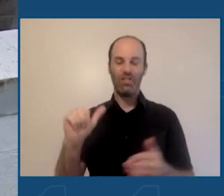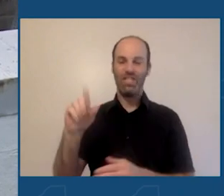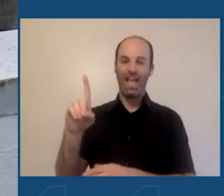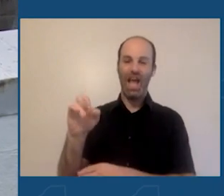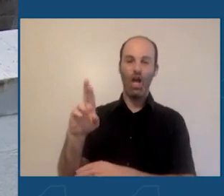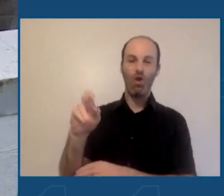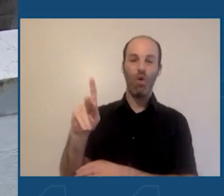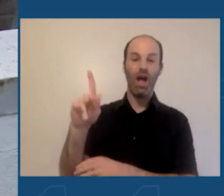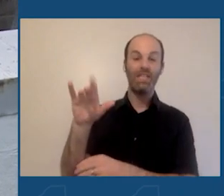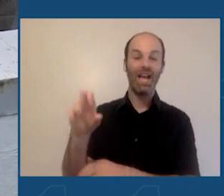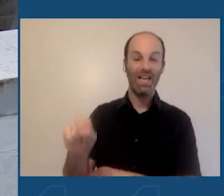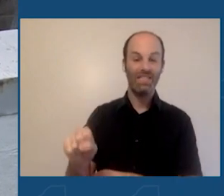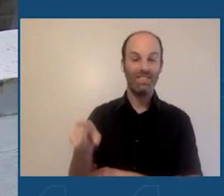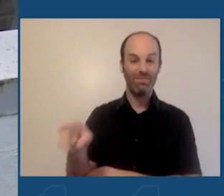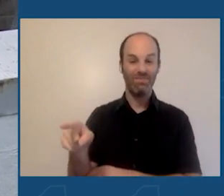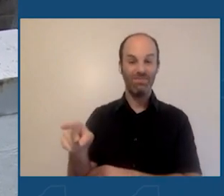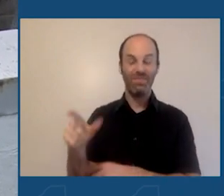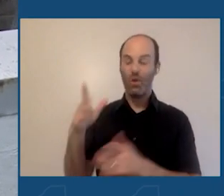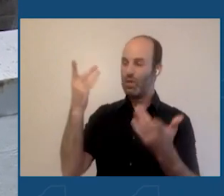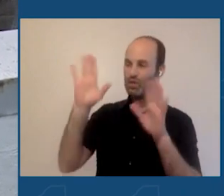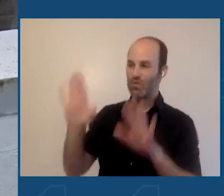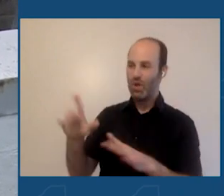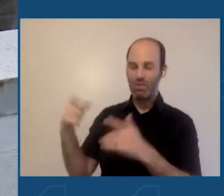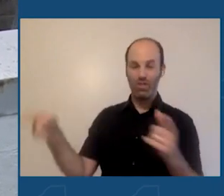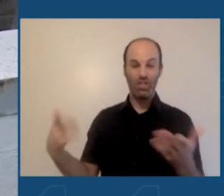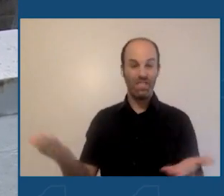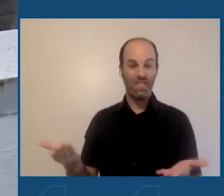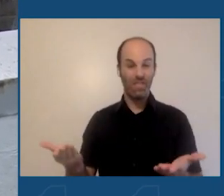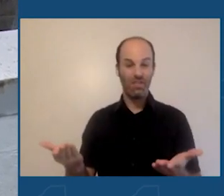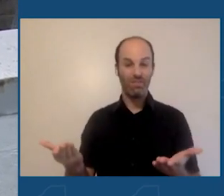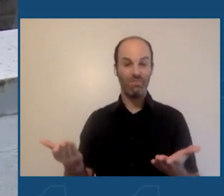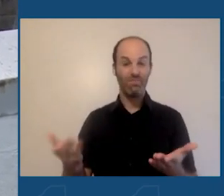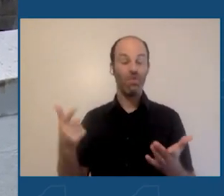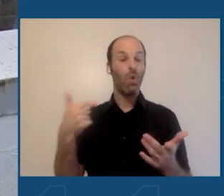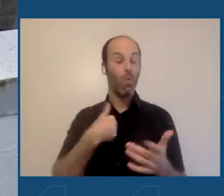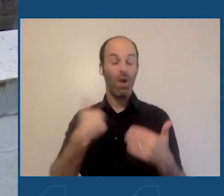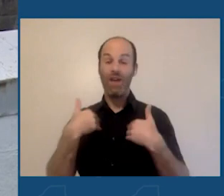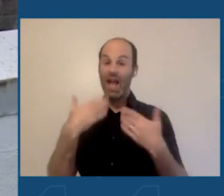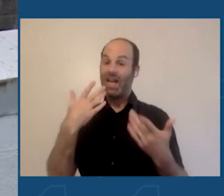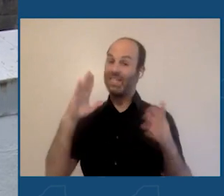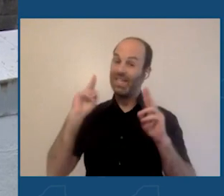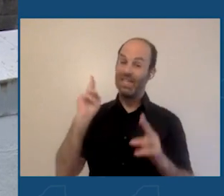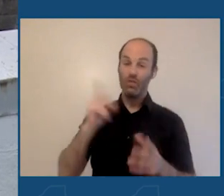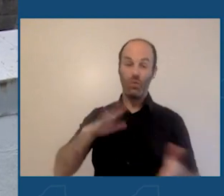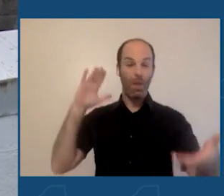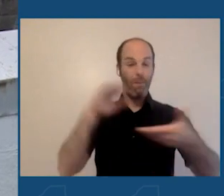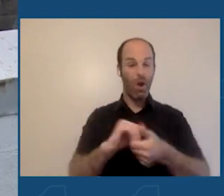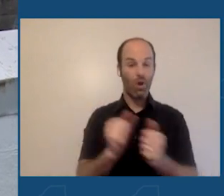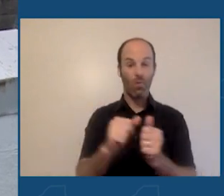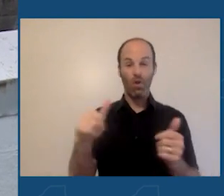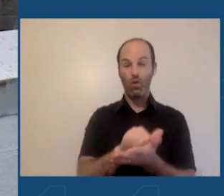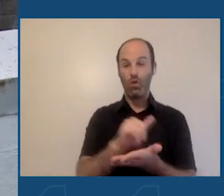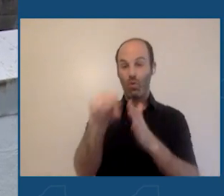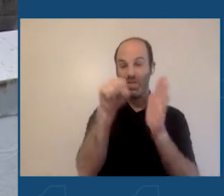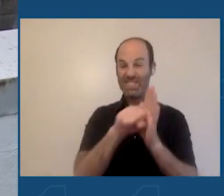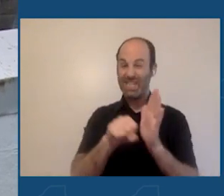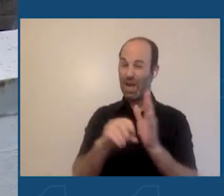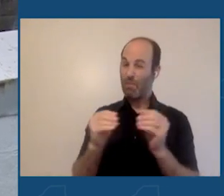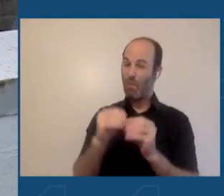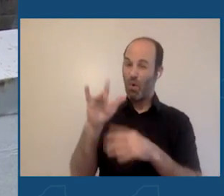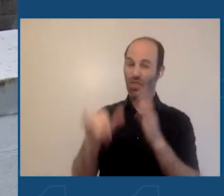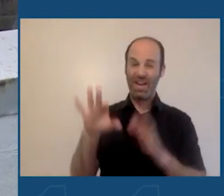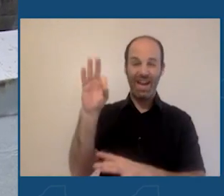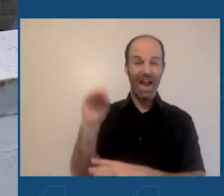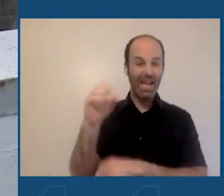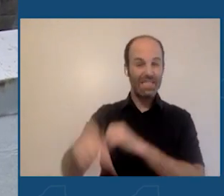Lake Placid and the North Country have had a long history of partnering with New York State, stretching back more than 90 years. It started